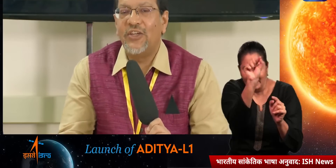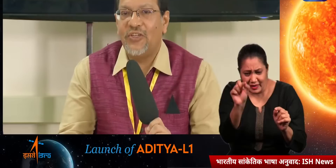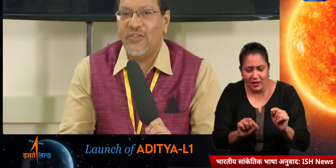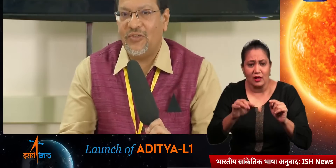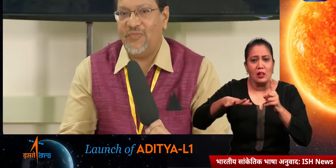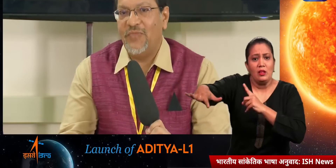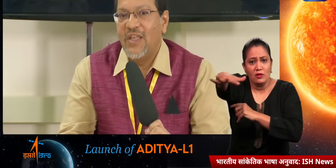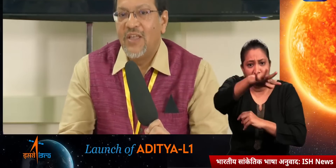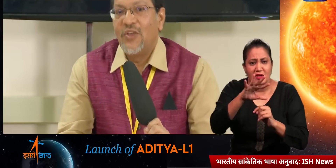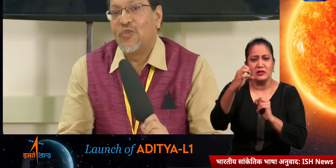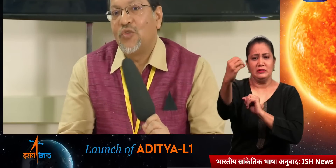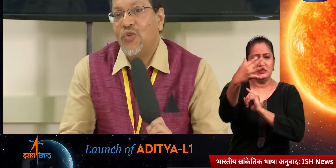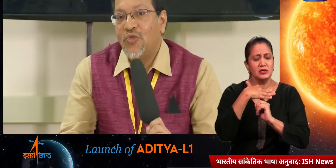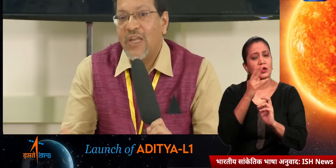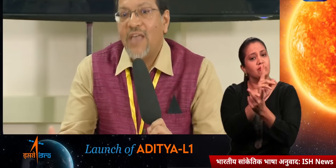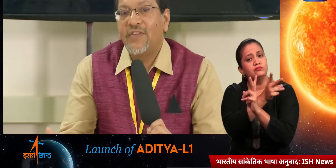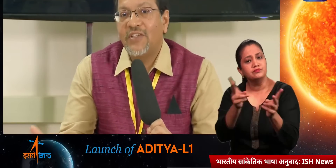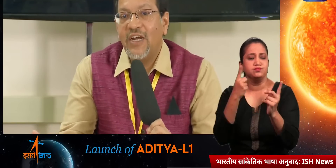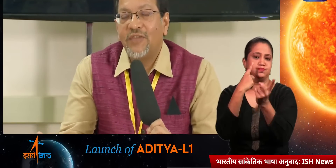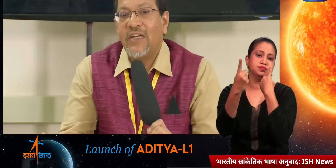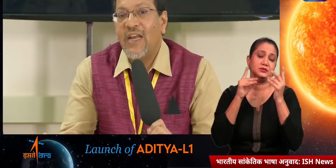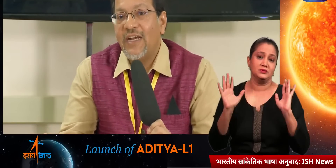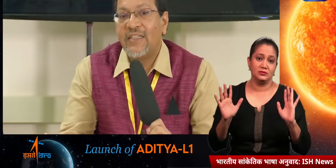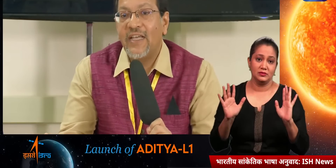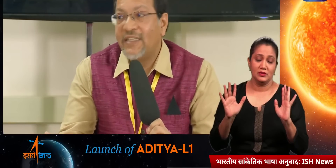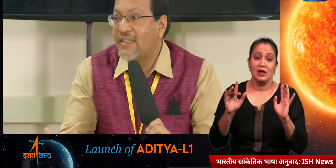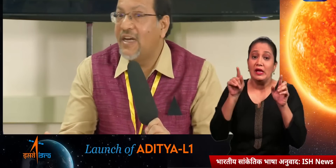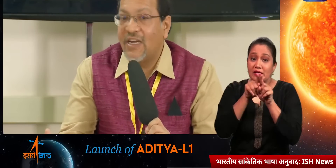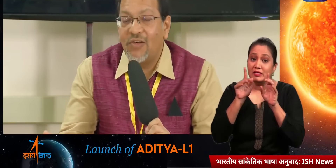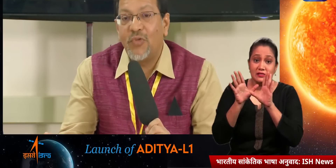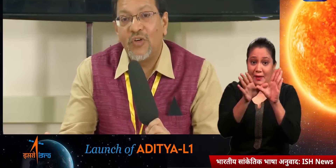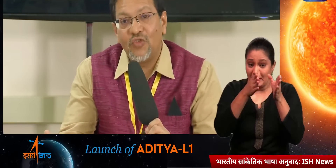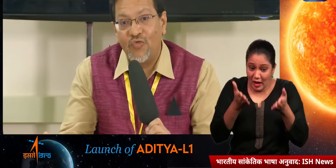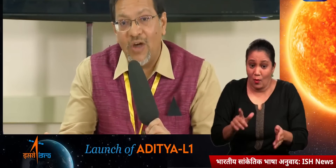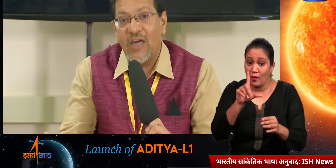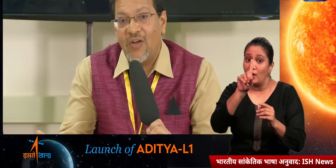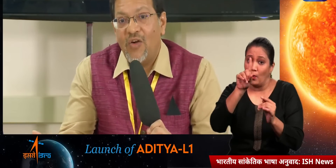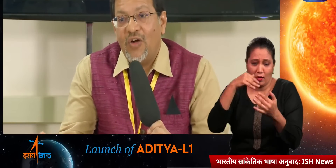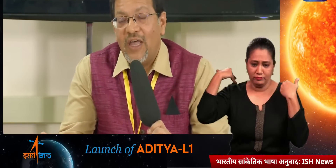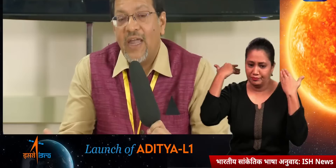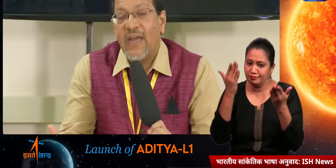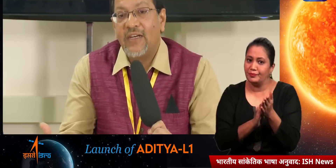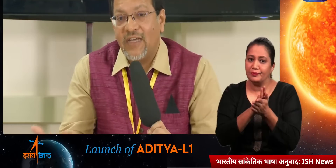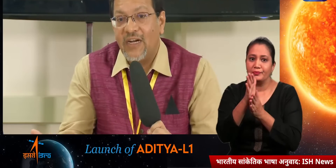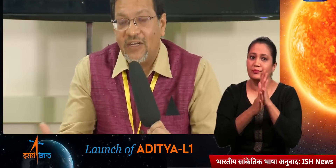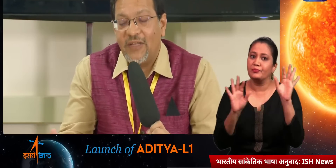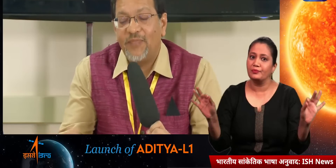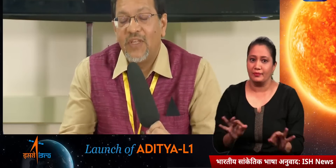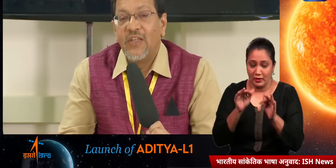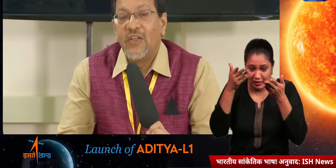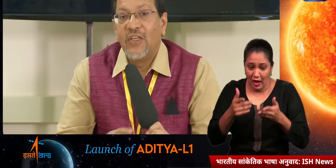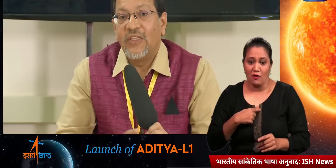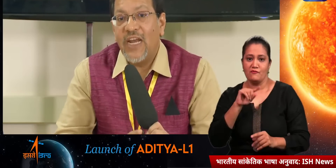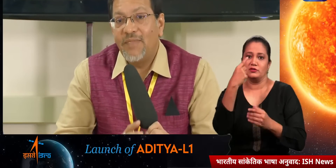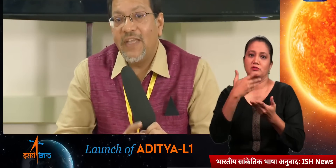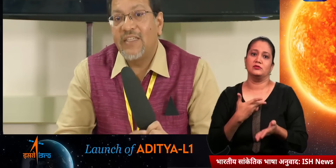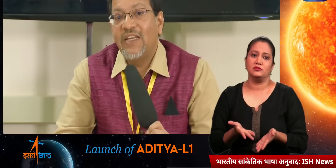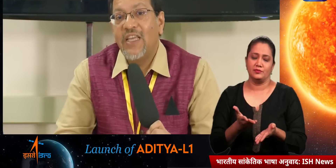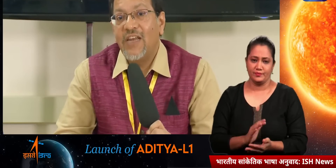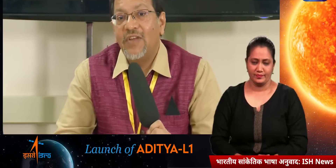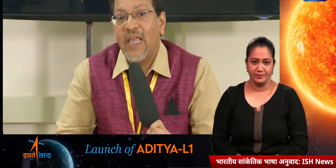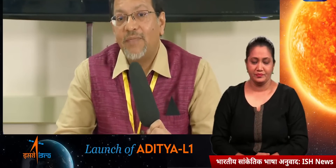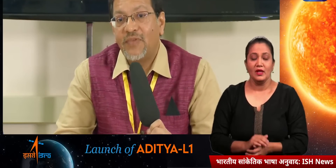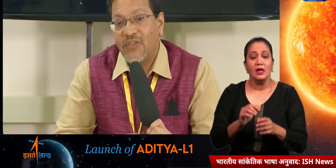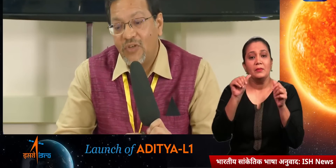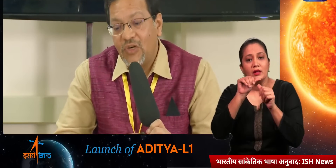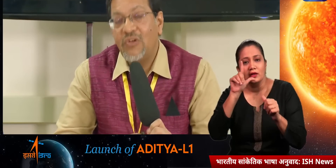and radiations. So you don't have such kind of satellites existing at L1 point so far and currently. That makes